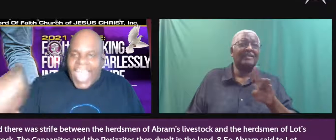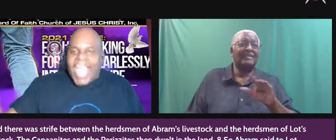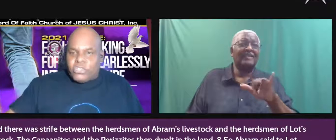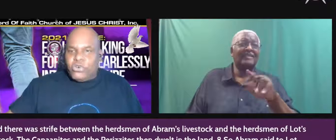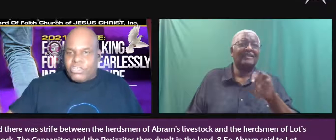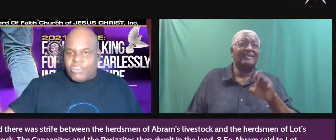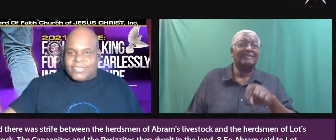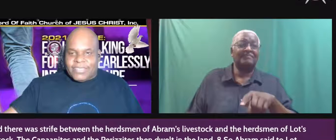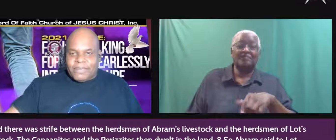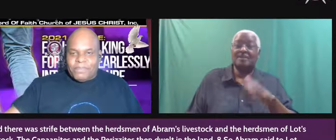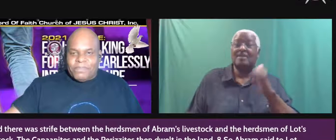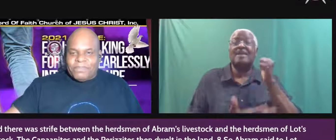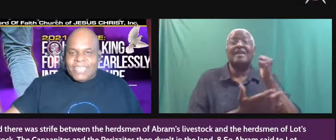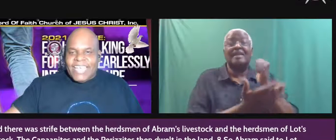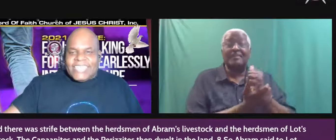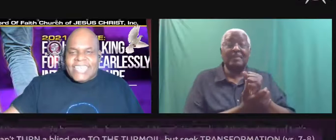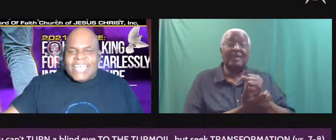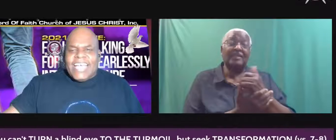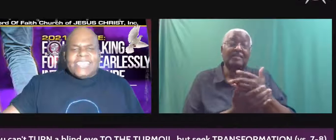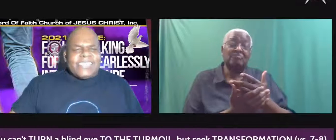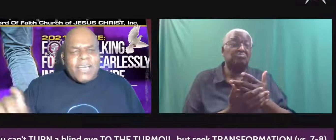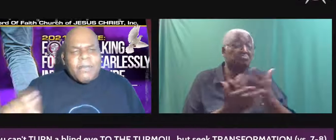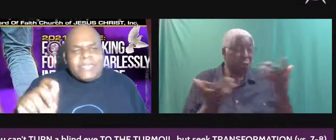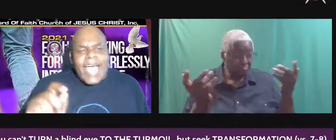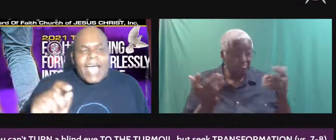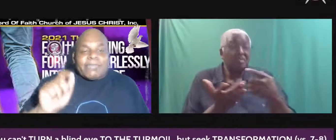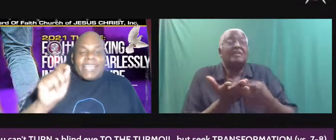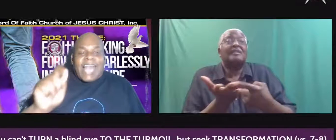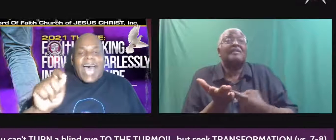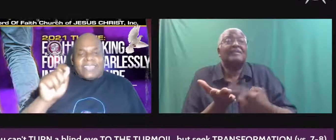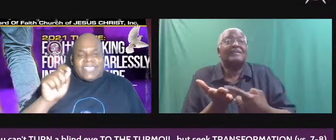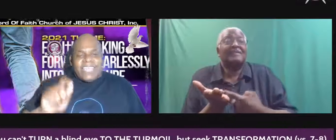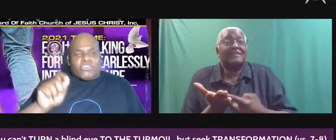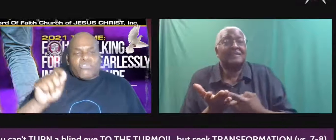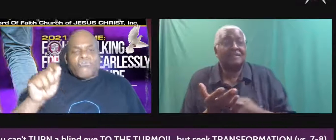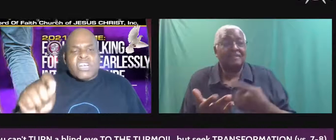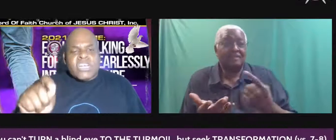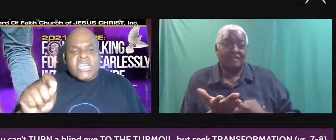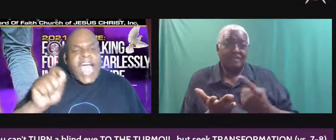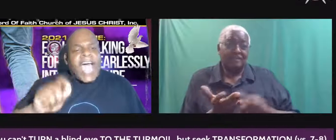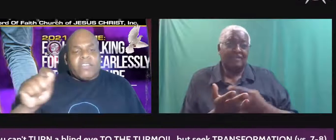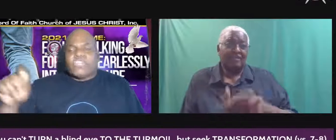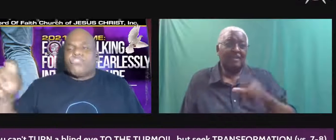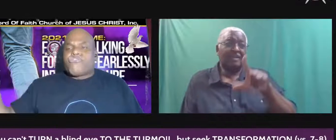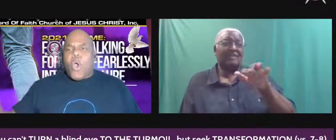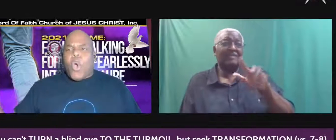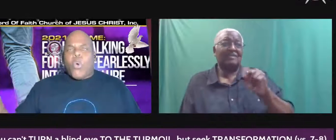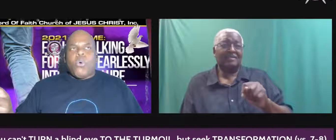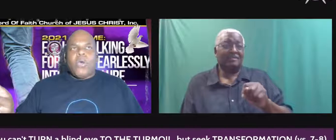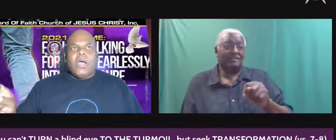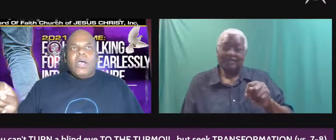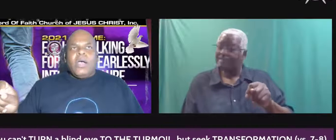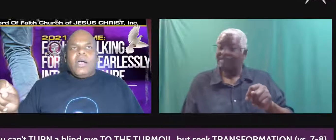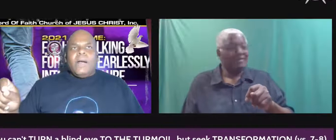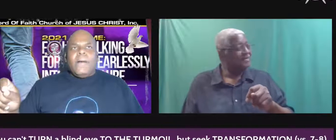Abram had to address it. See, sometimes lots get to run out of